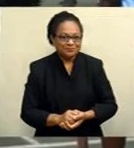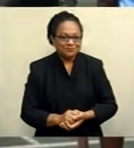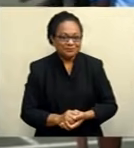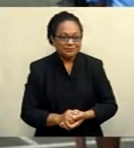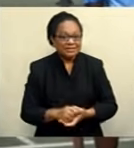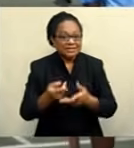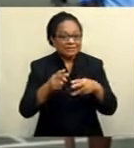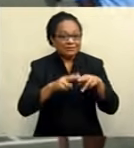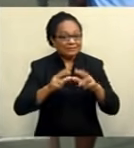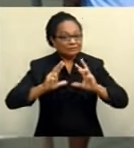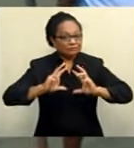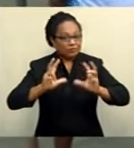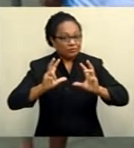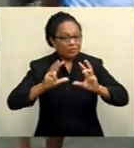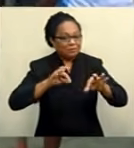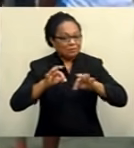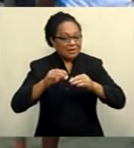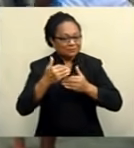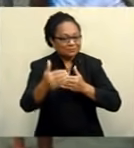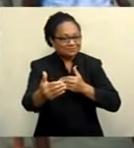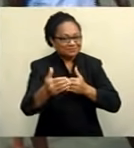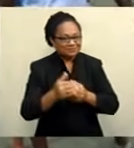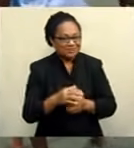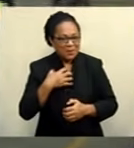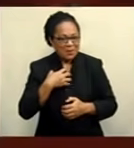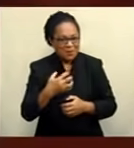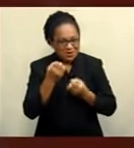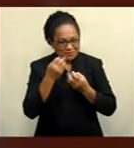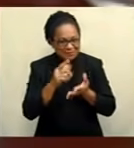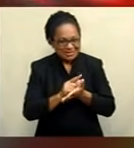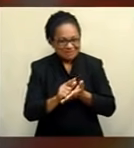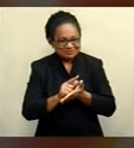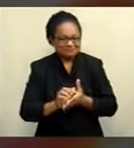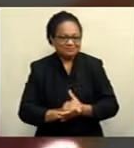And Fiji volleyball plans ahead. Details coming up.